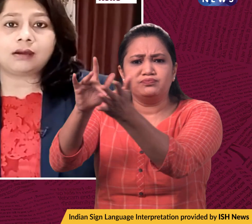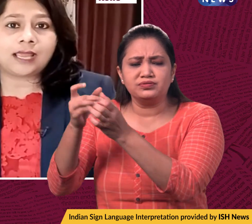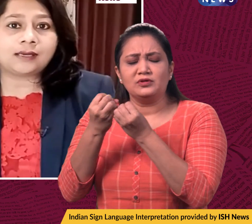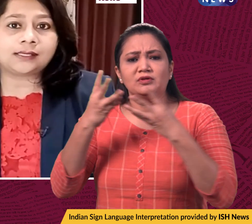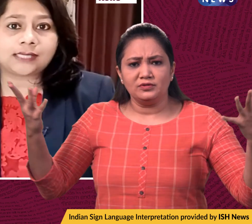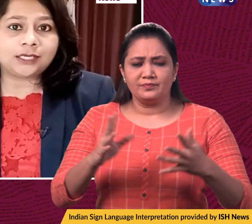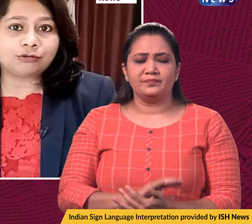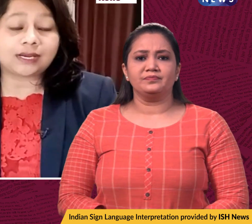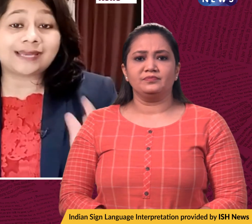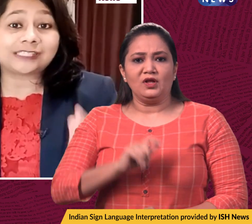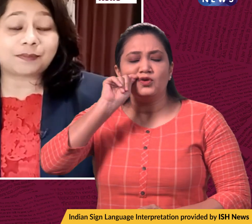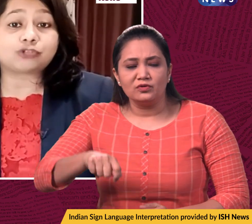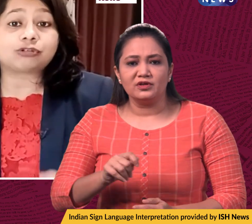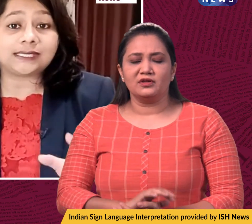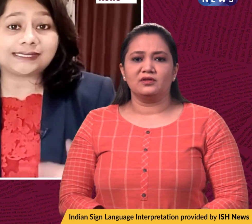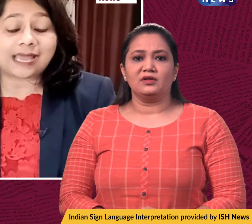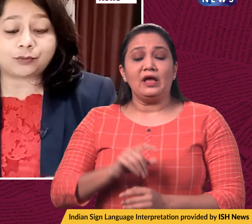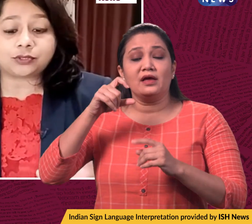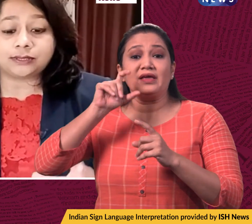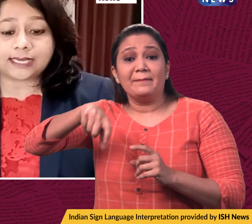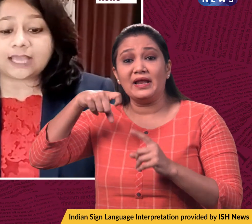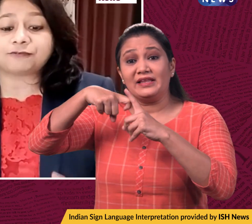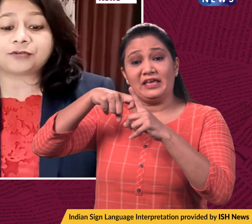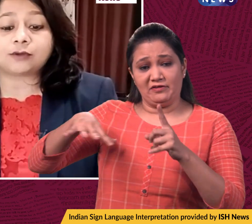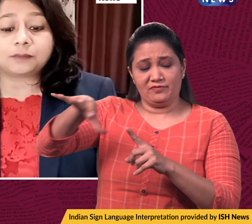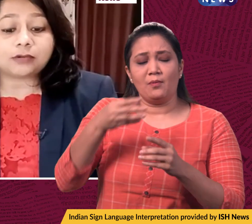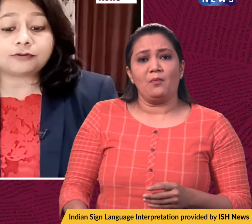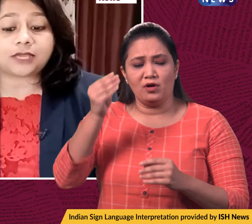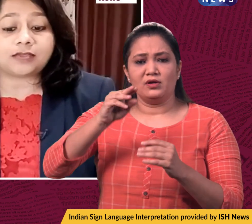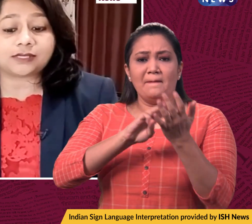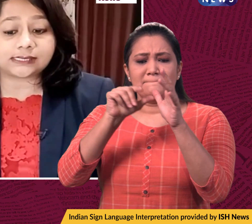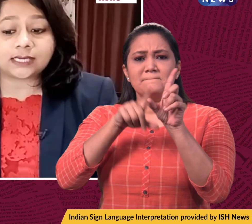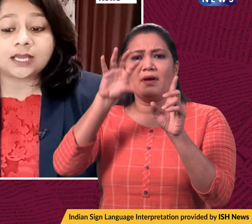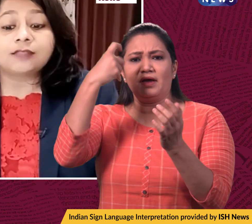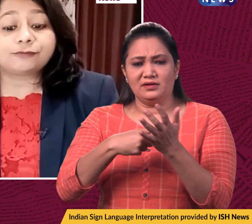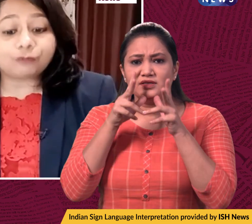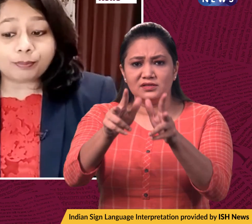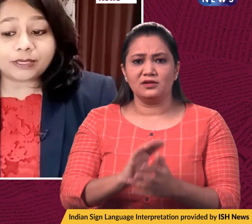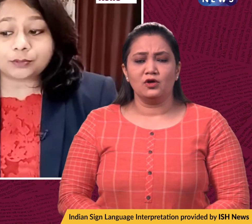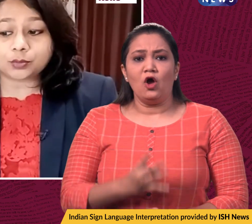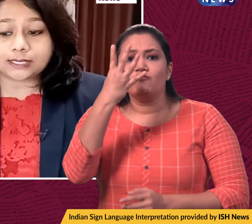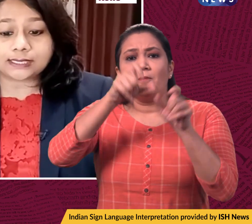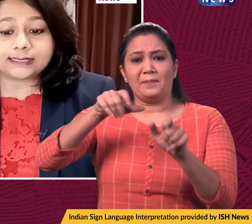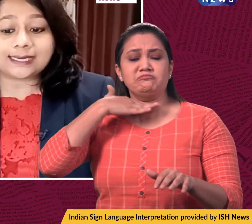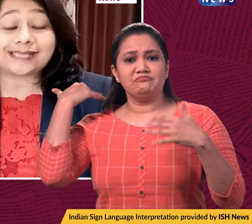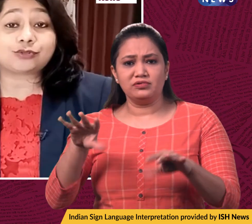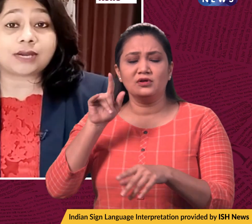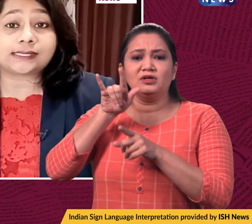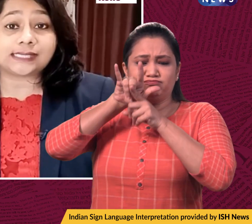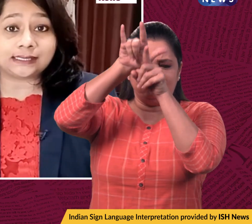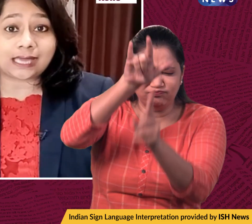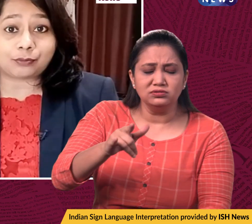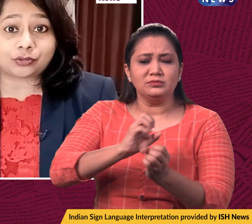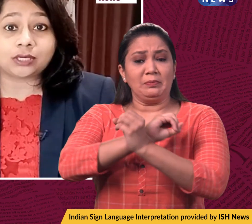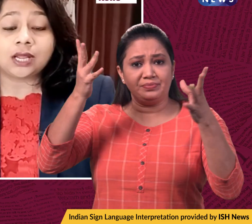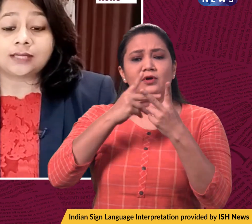several areas in Ukraine, especially its capital, Kyiv. Now, the mayor of Kyiv has said that 4 people were killed in